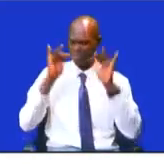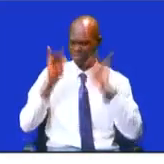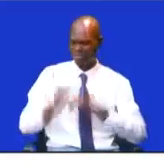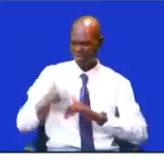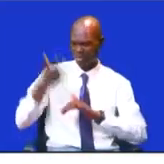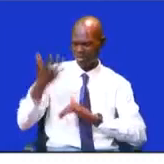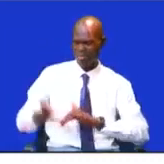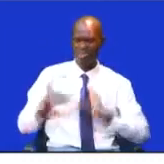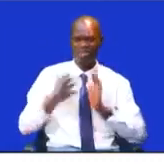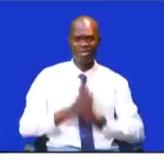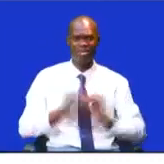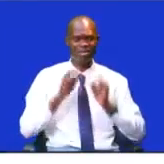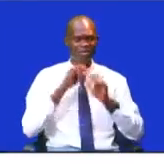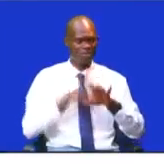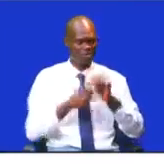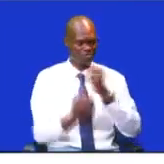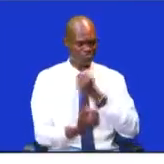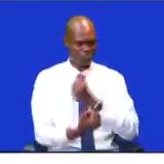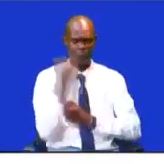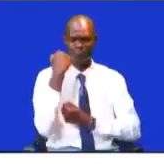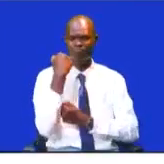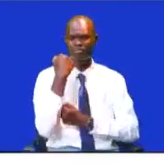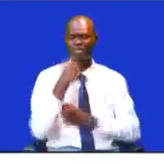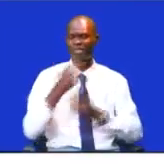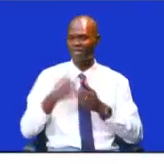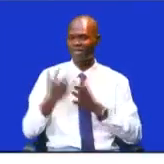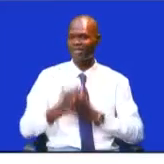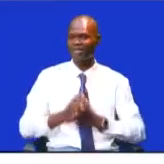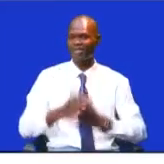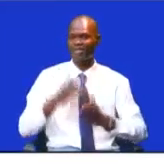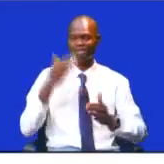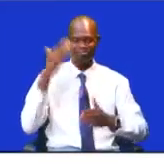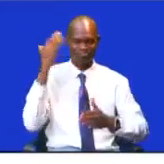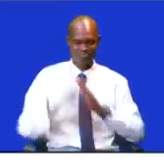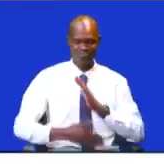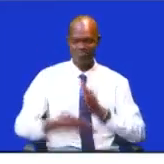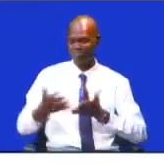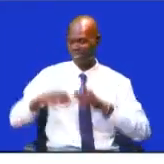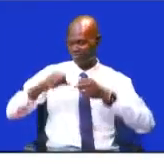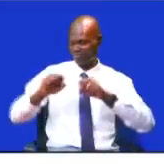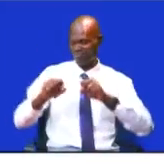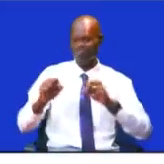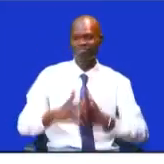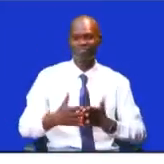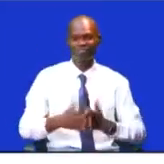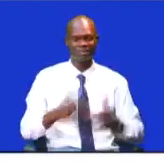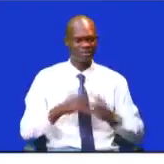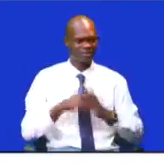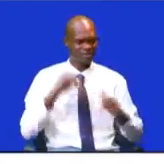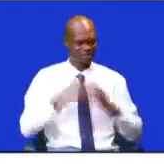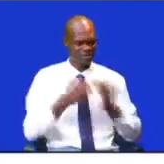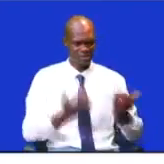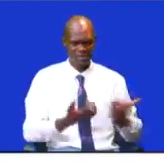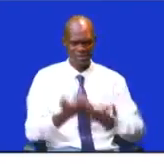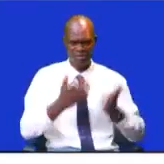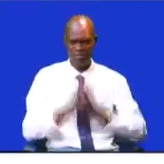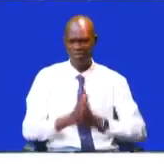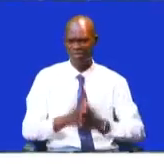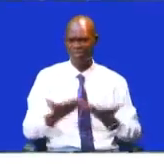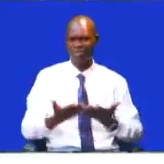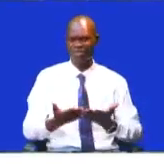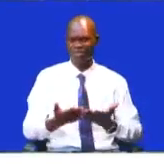bed odikiny ka piny oru, tisedhi i stage mar bodaboda, isedhi i market, i shopping